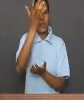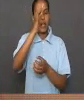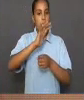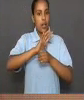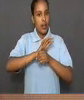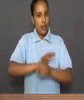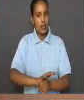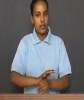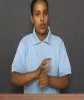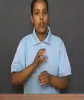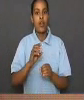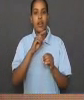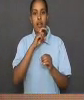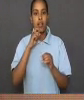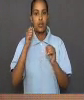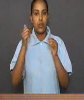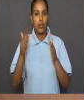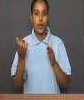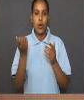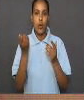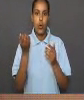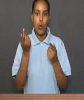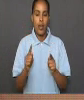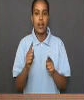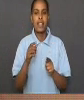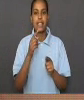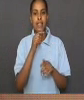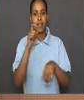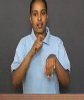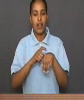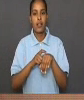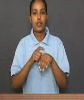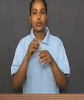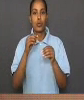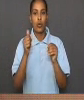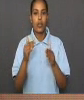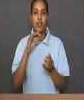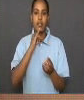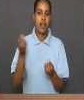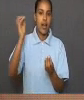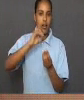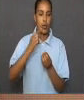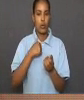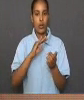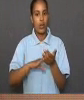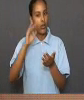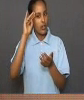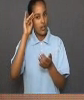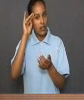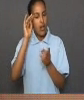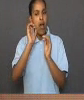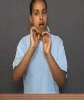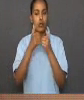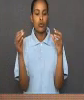pressure of a solvent when a certain solute is added. We will also learn how